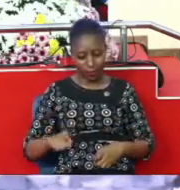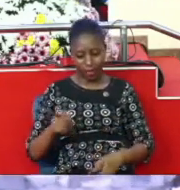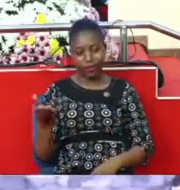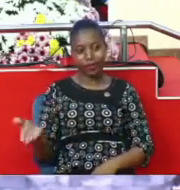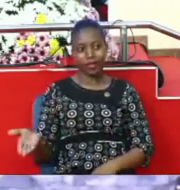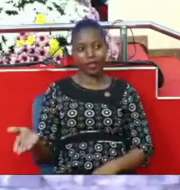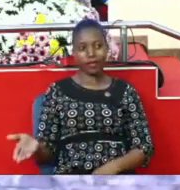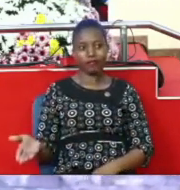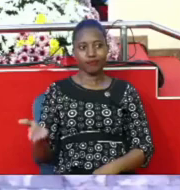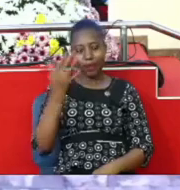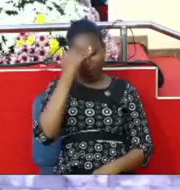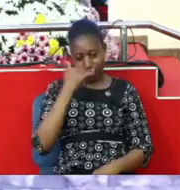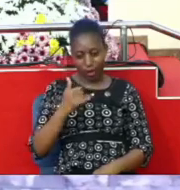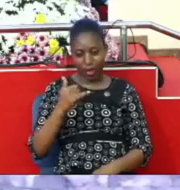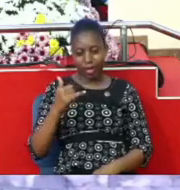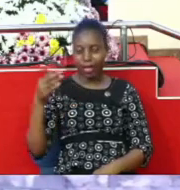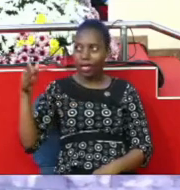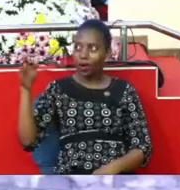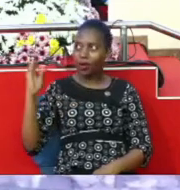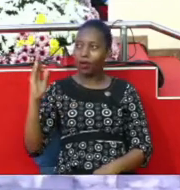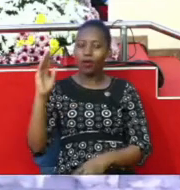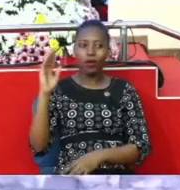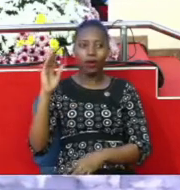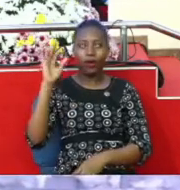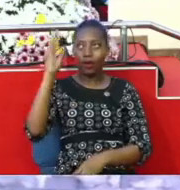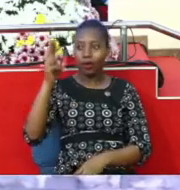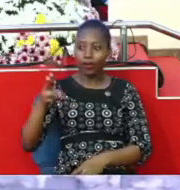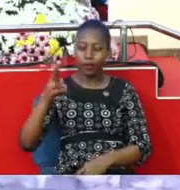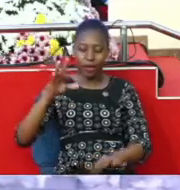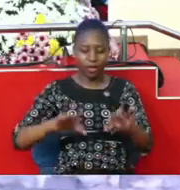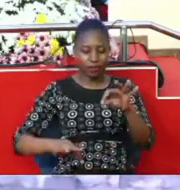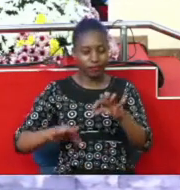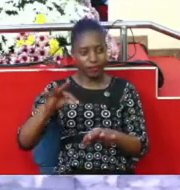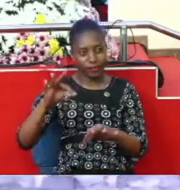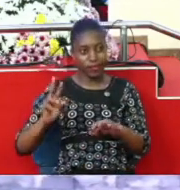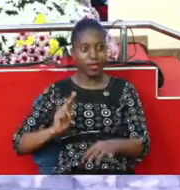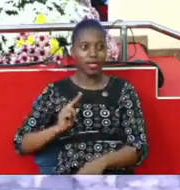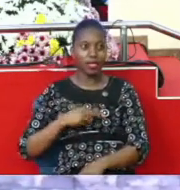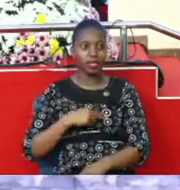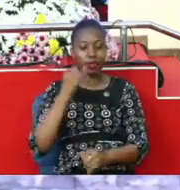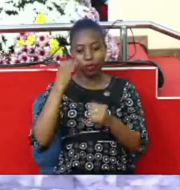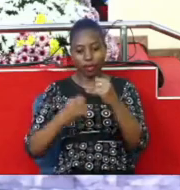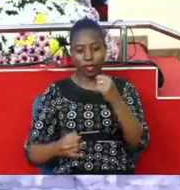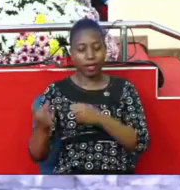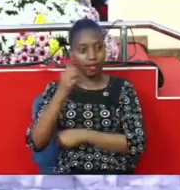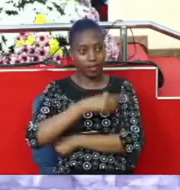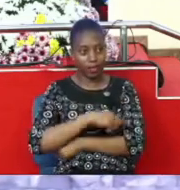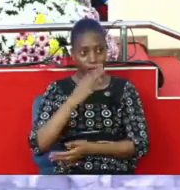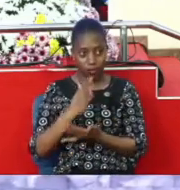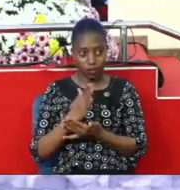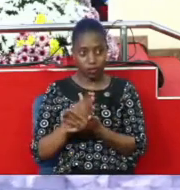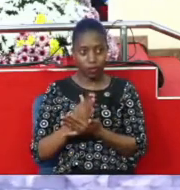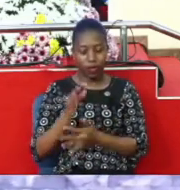accountable and He will judge us on the last day. Judgment is coming.